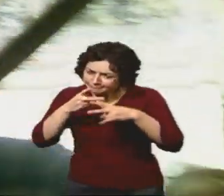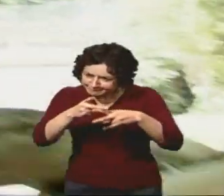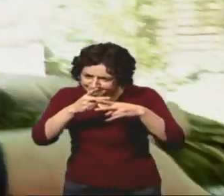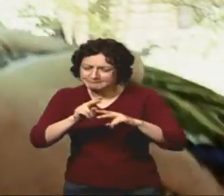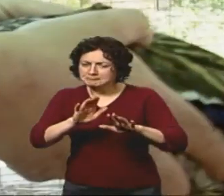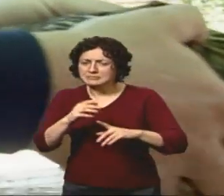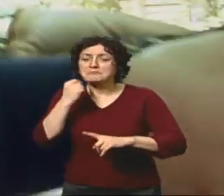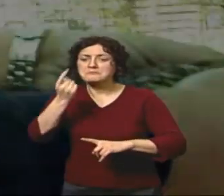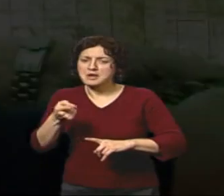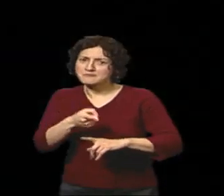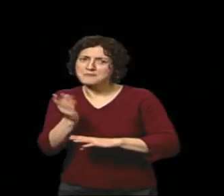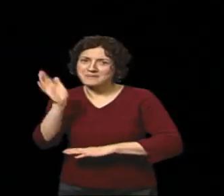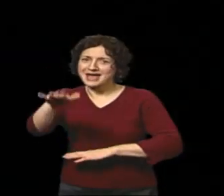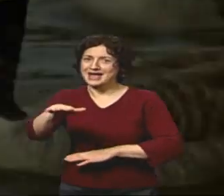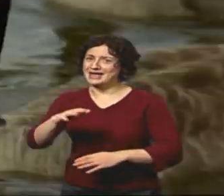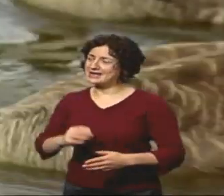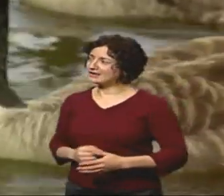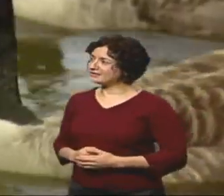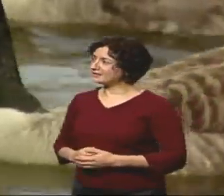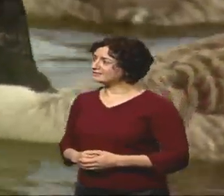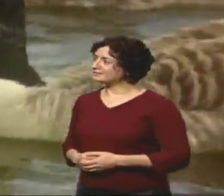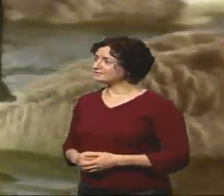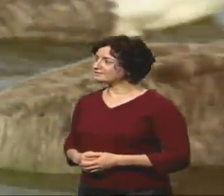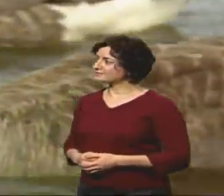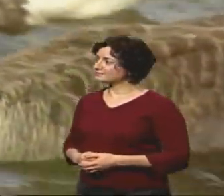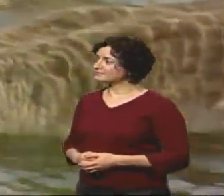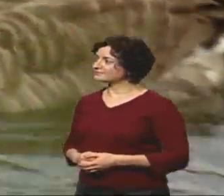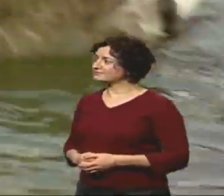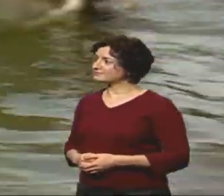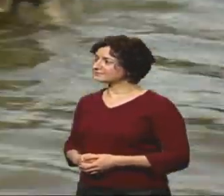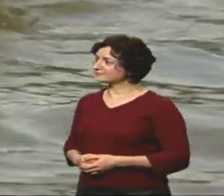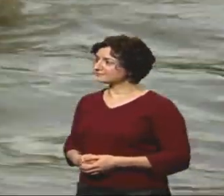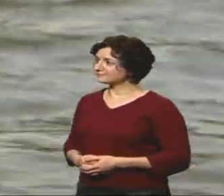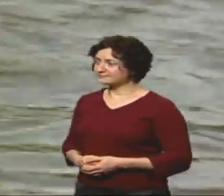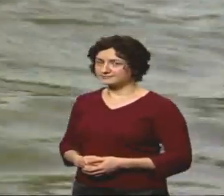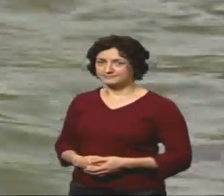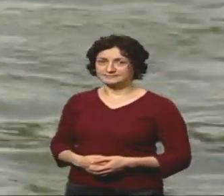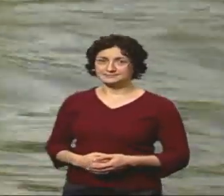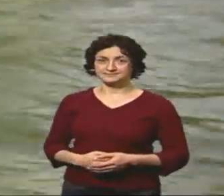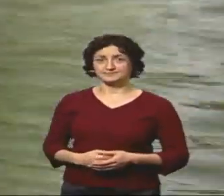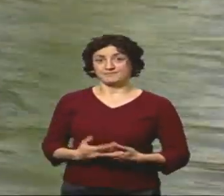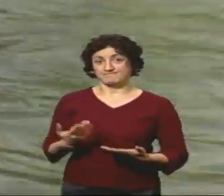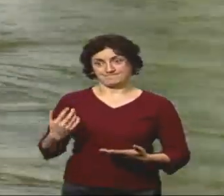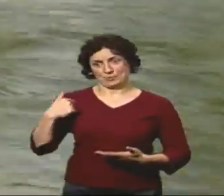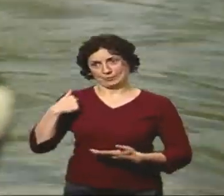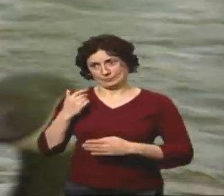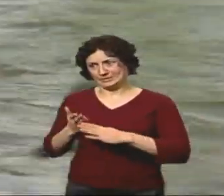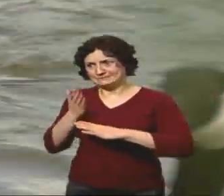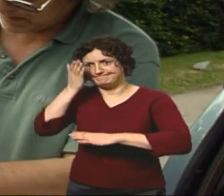out tomorrow. Good girl. We were called out to help a Canada goose that had fishing line caught around its leg.